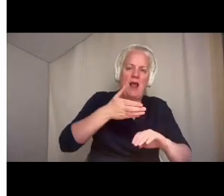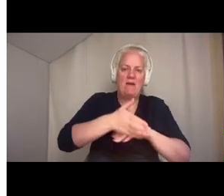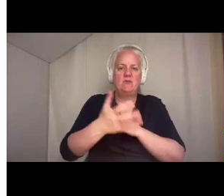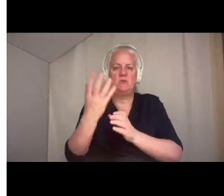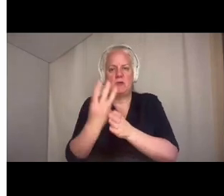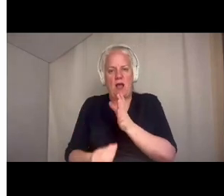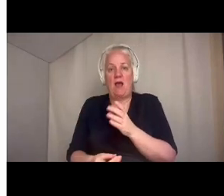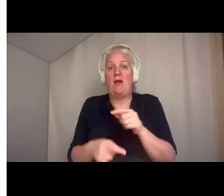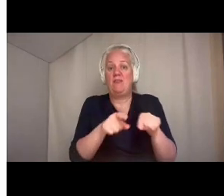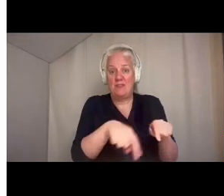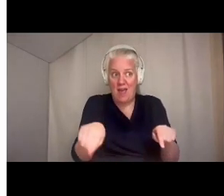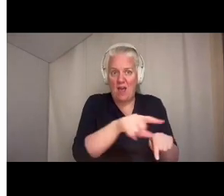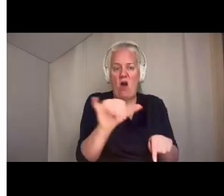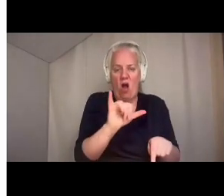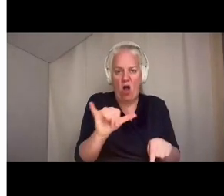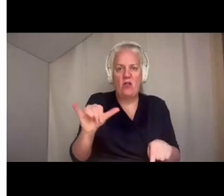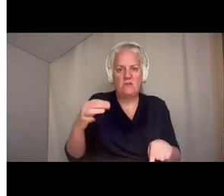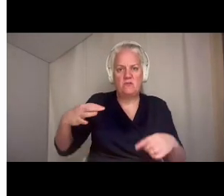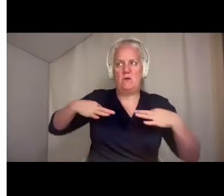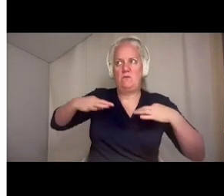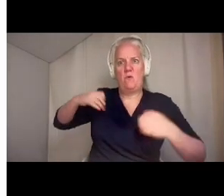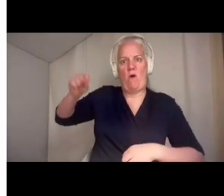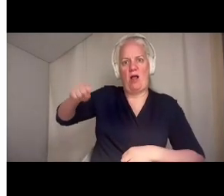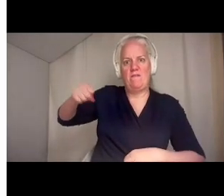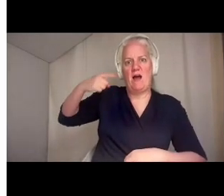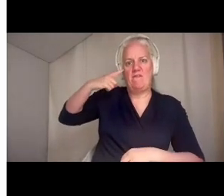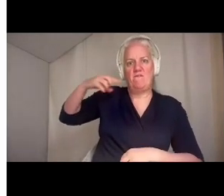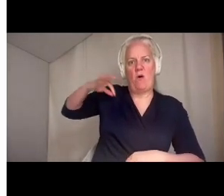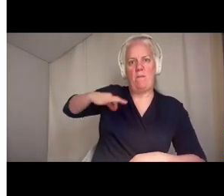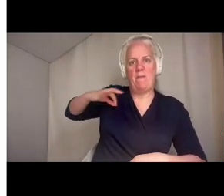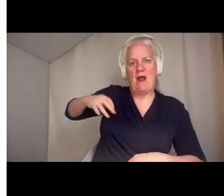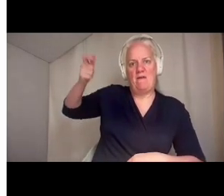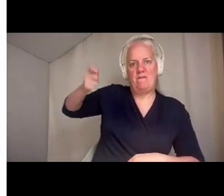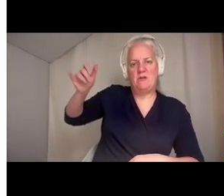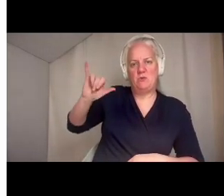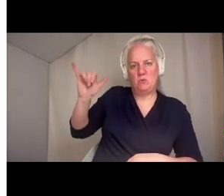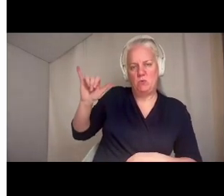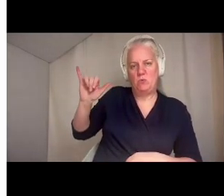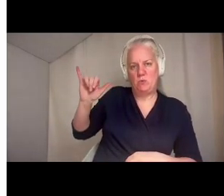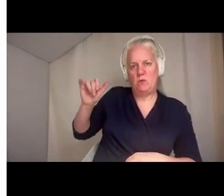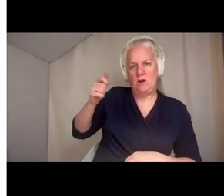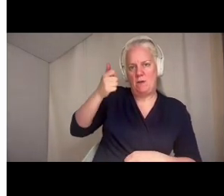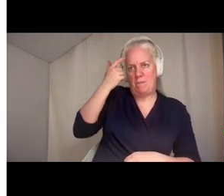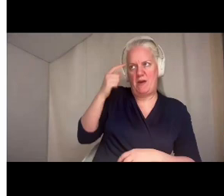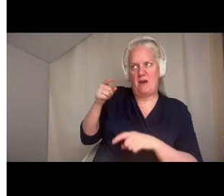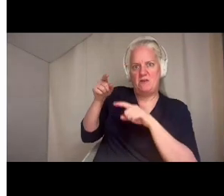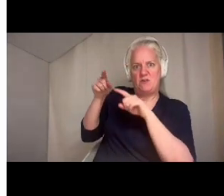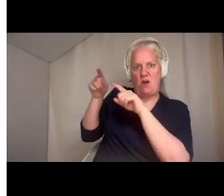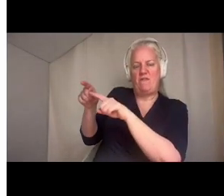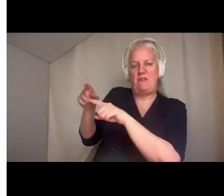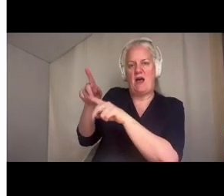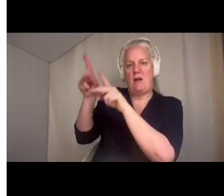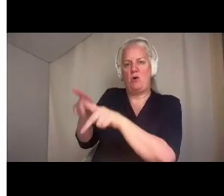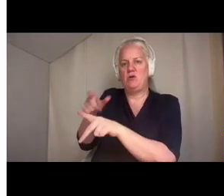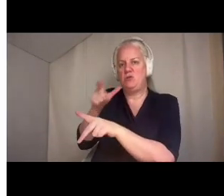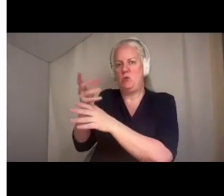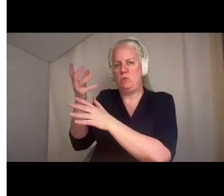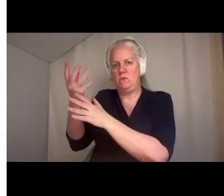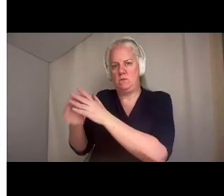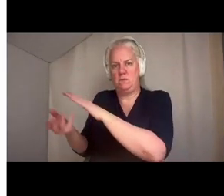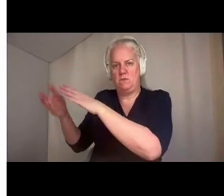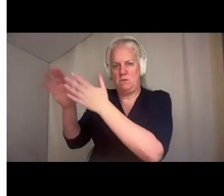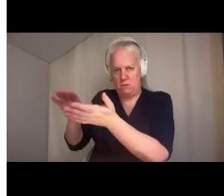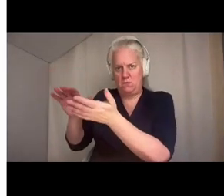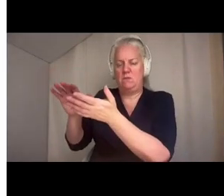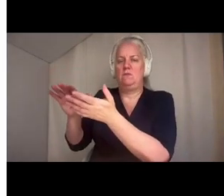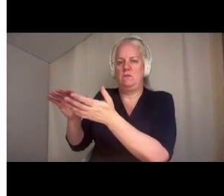for benefits on that disabled workers' benefit for SSDI.